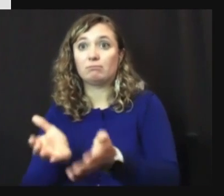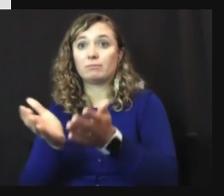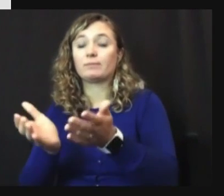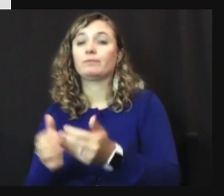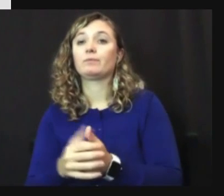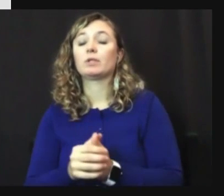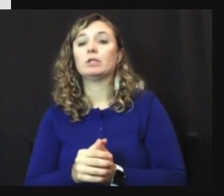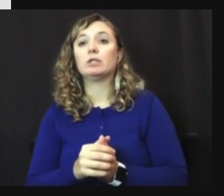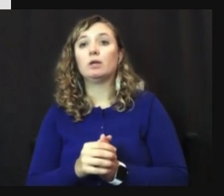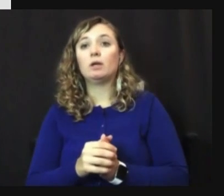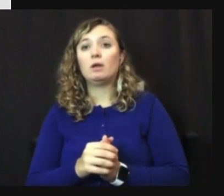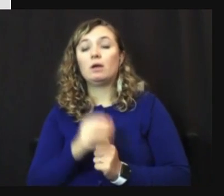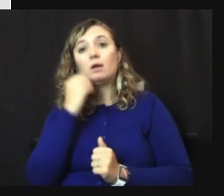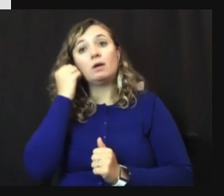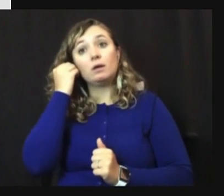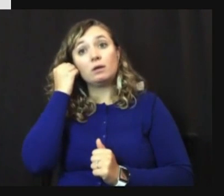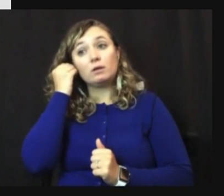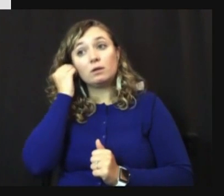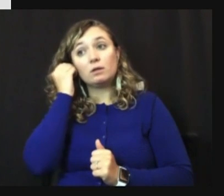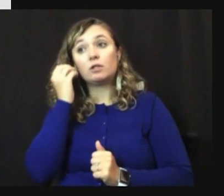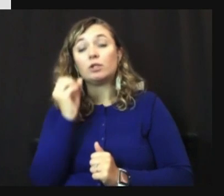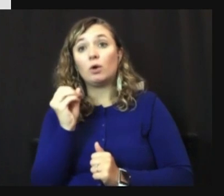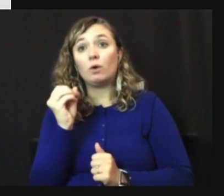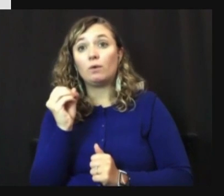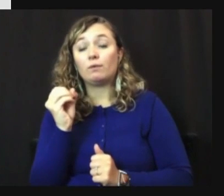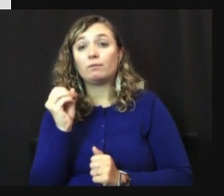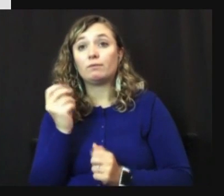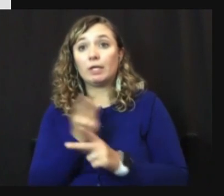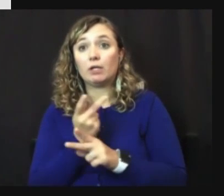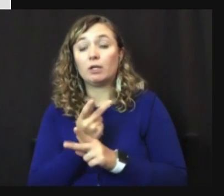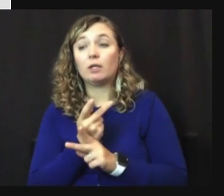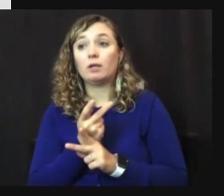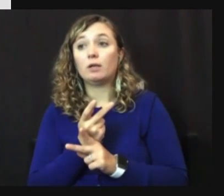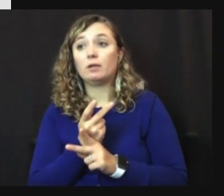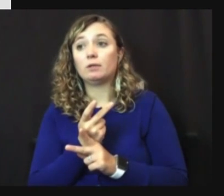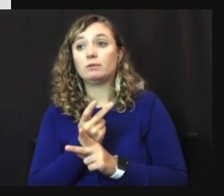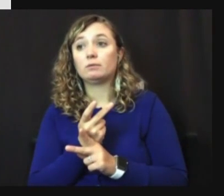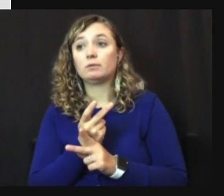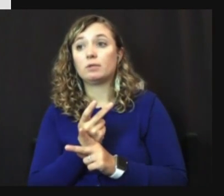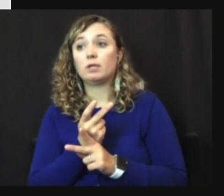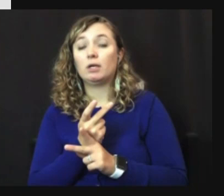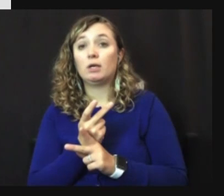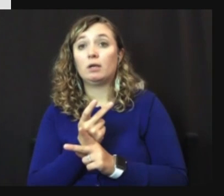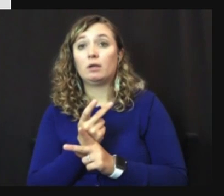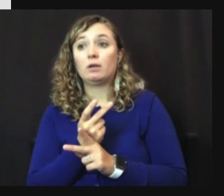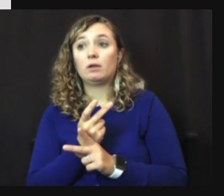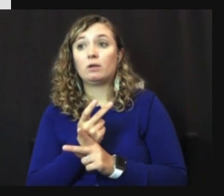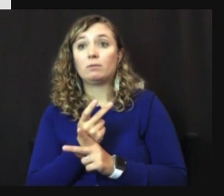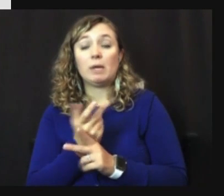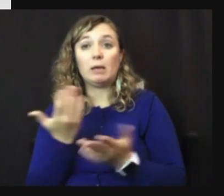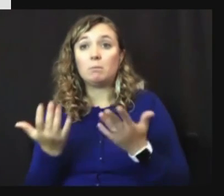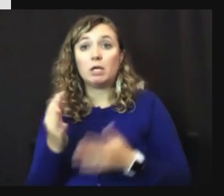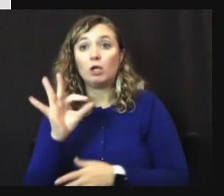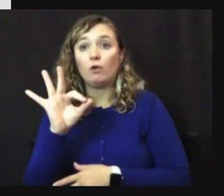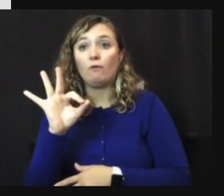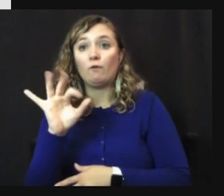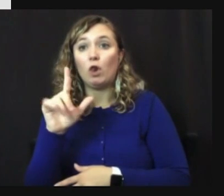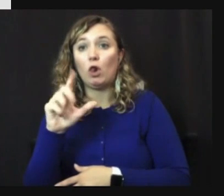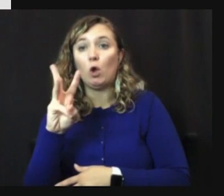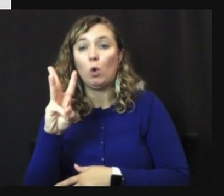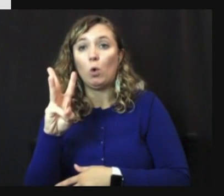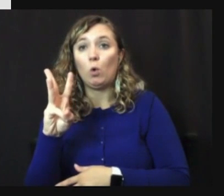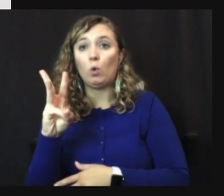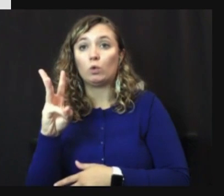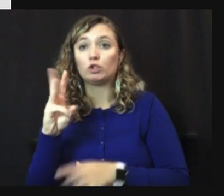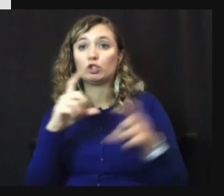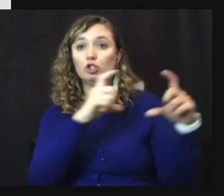So coming up with, if you can come up with like flow charts that can help a person, and then they can